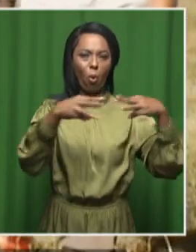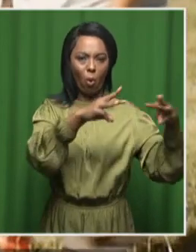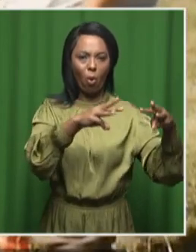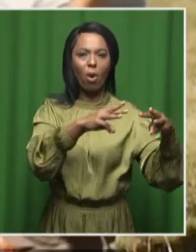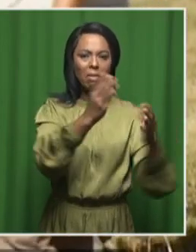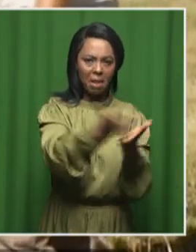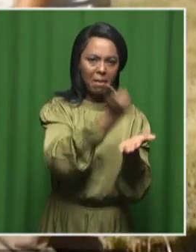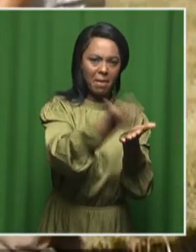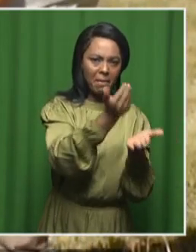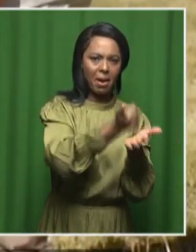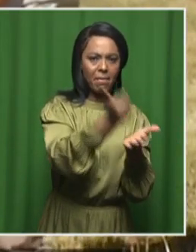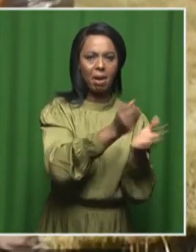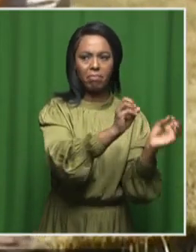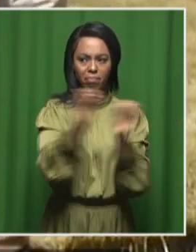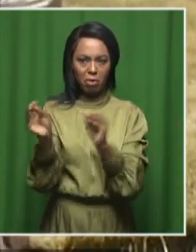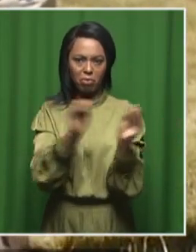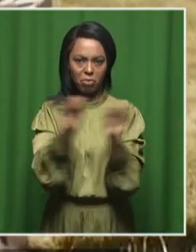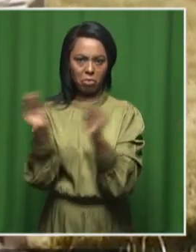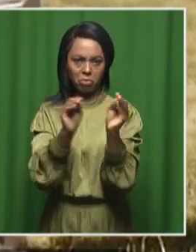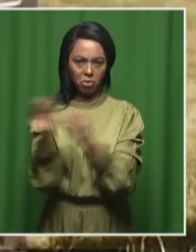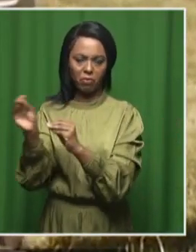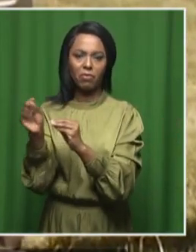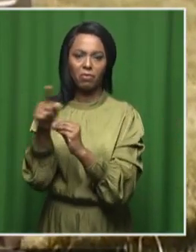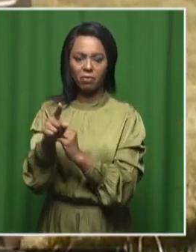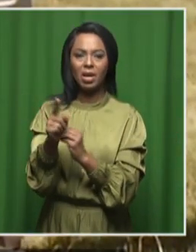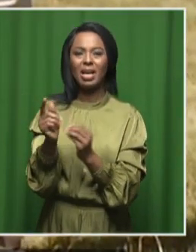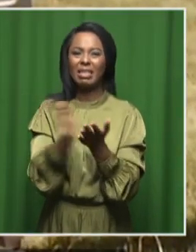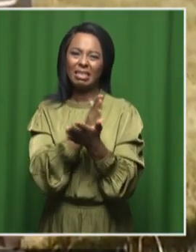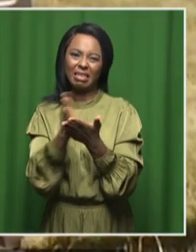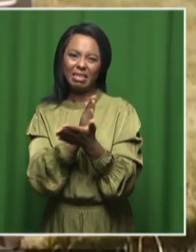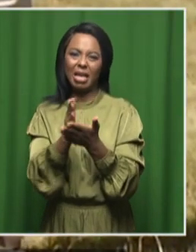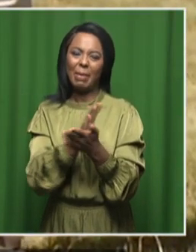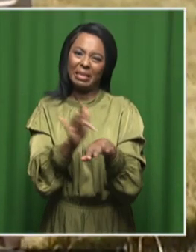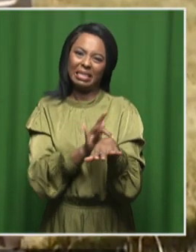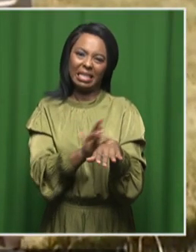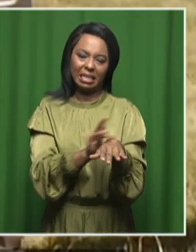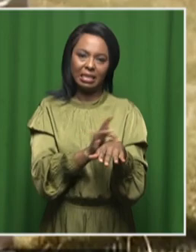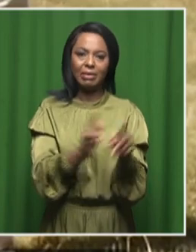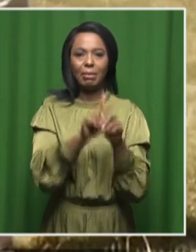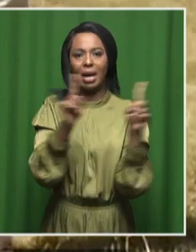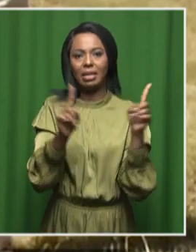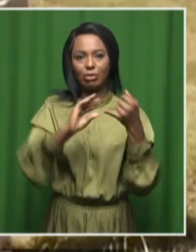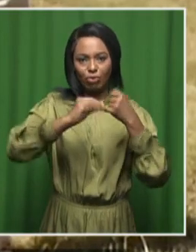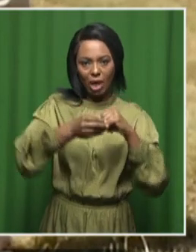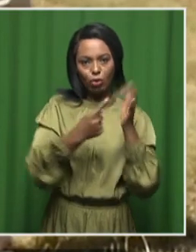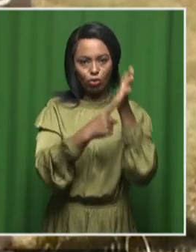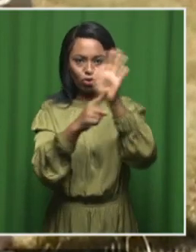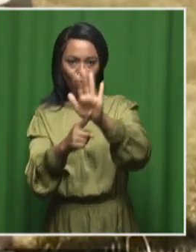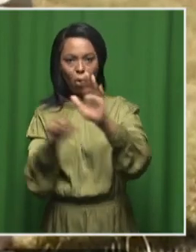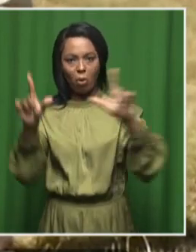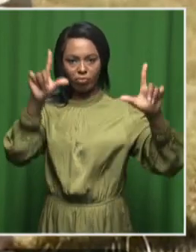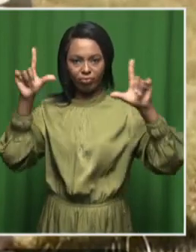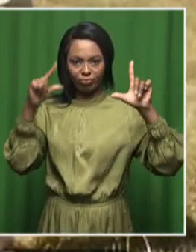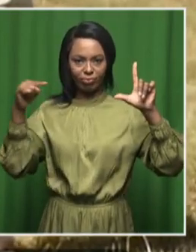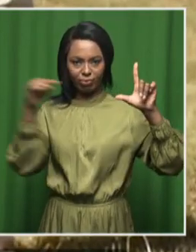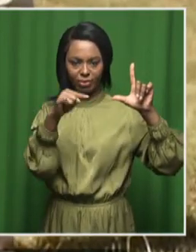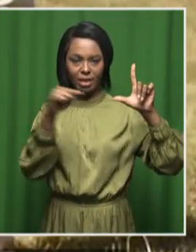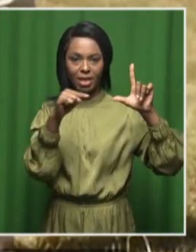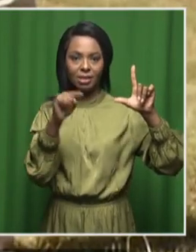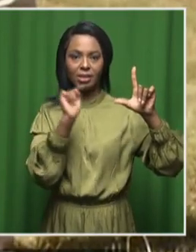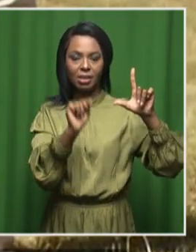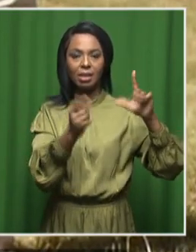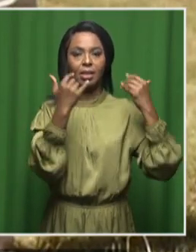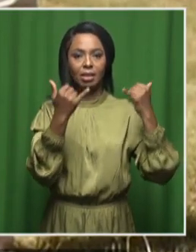of course, be sensitive, but hopefully we'll be able to give you that live as they come out. But I am with